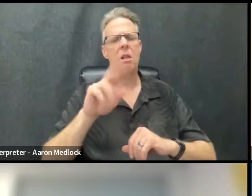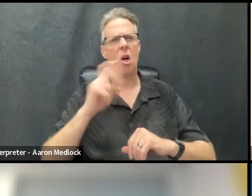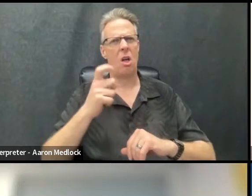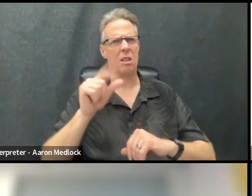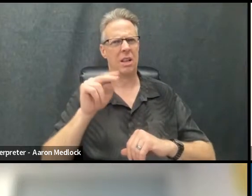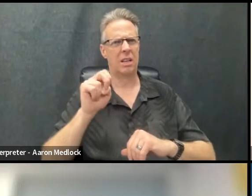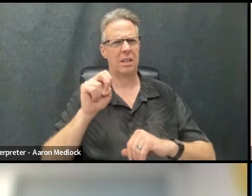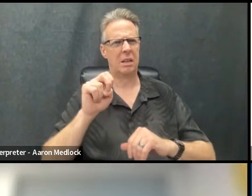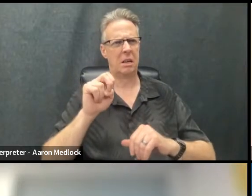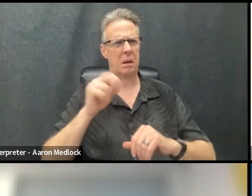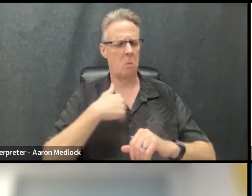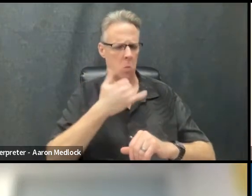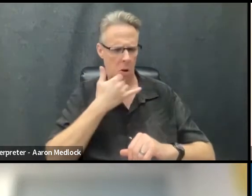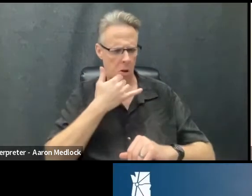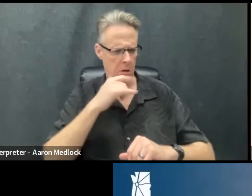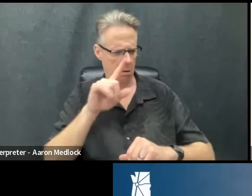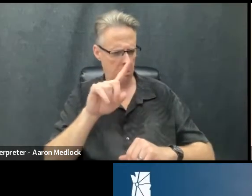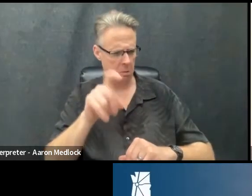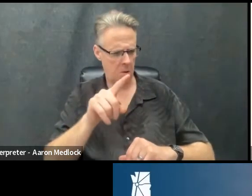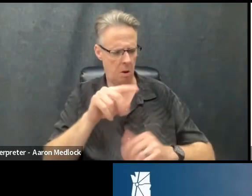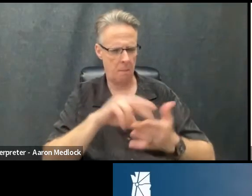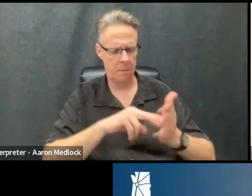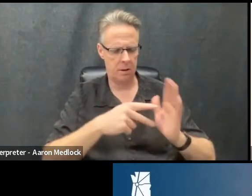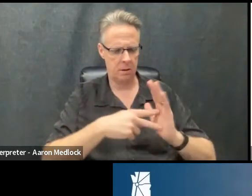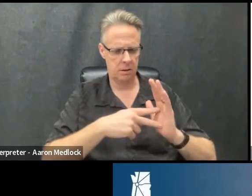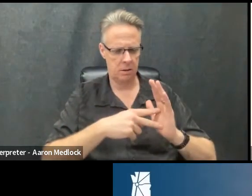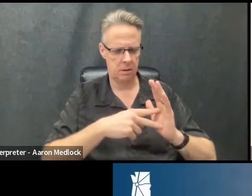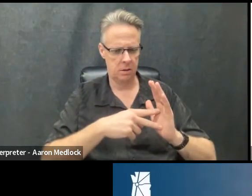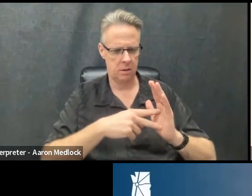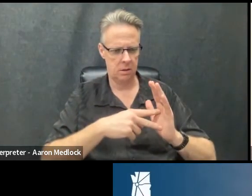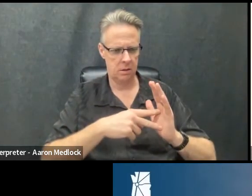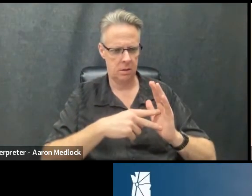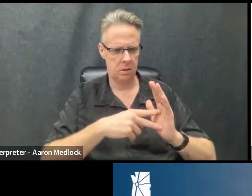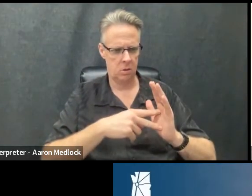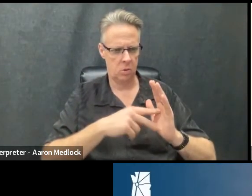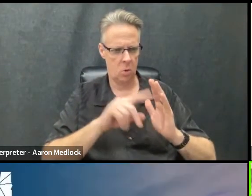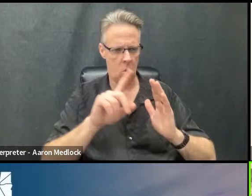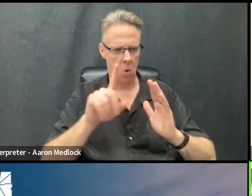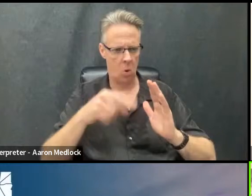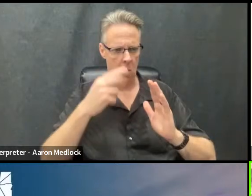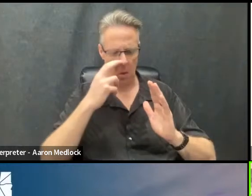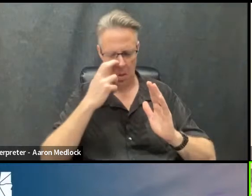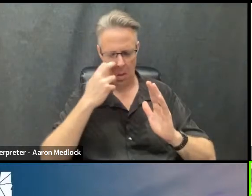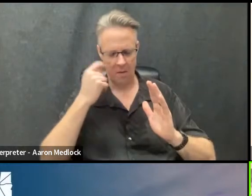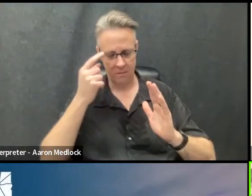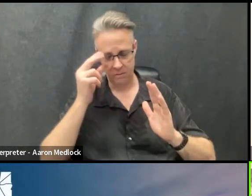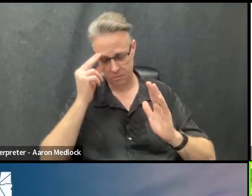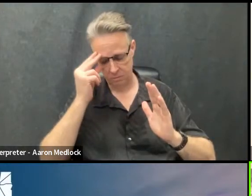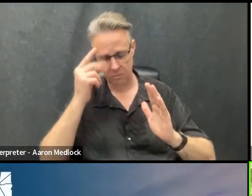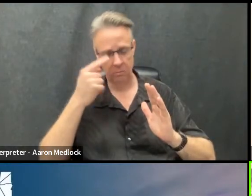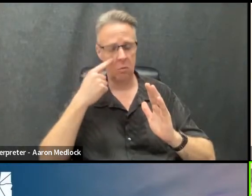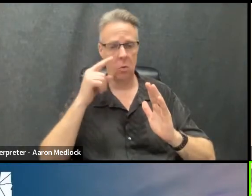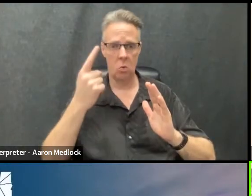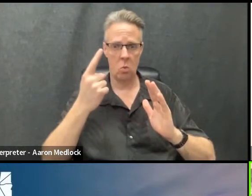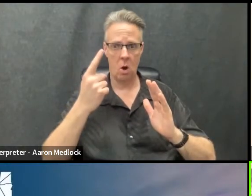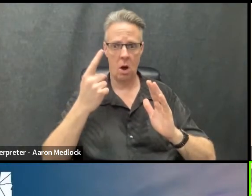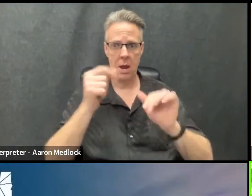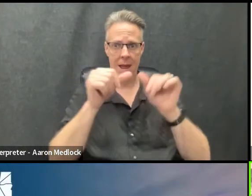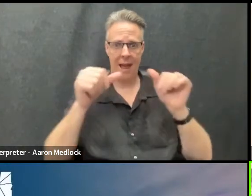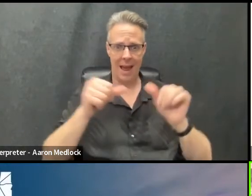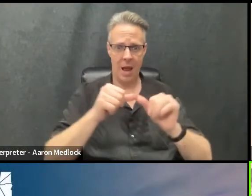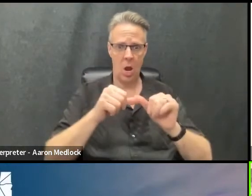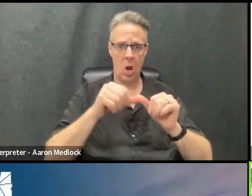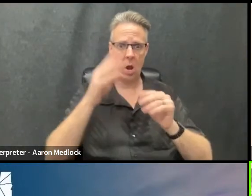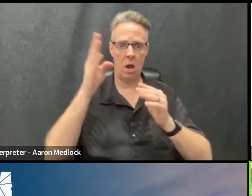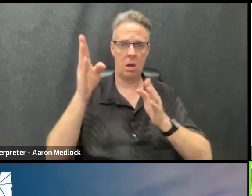can only exist from one interchange to the next? If you carry it on through, then it's a through lane.